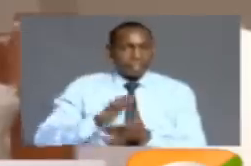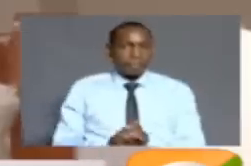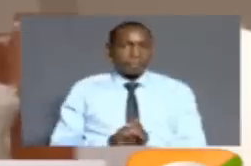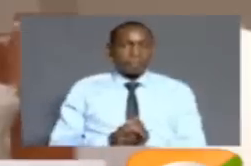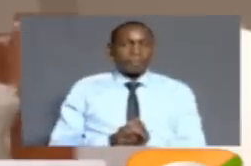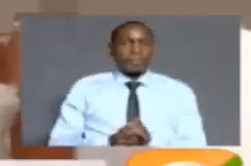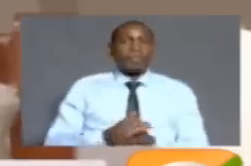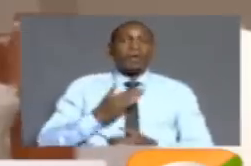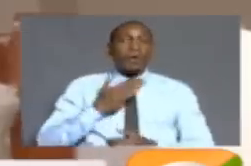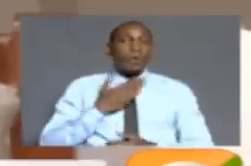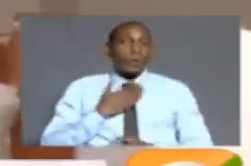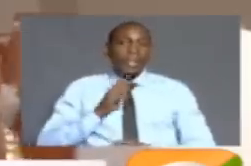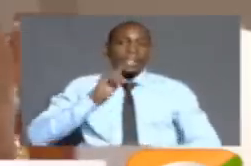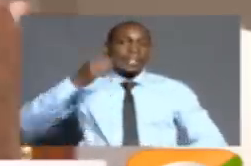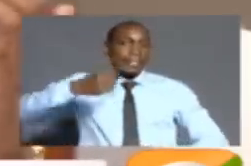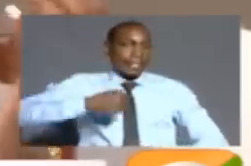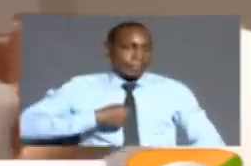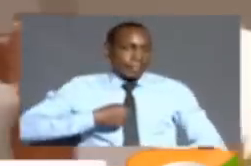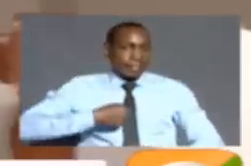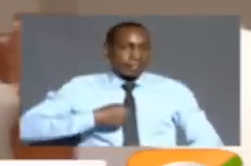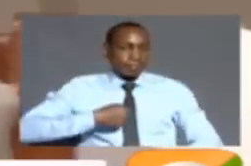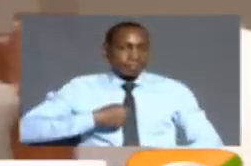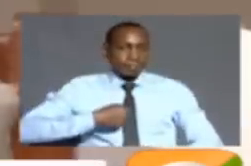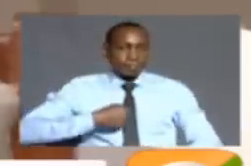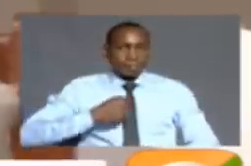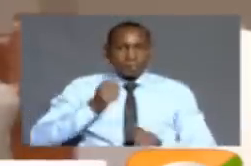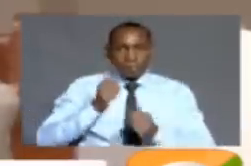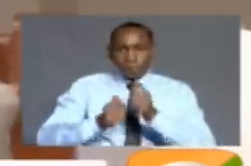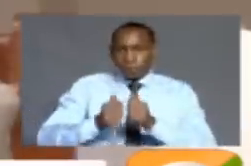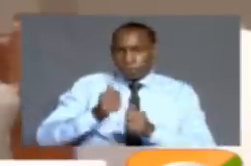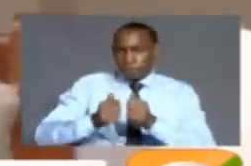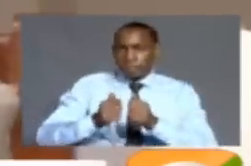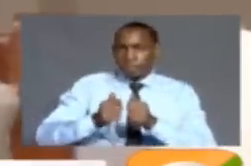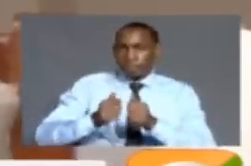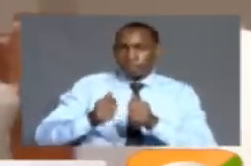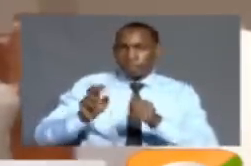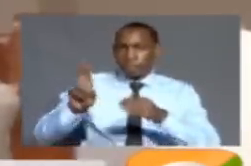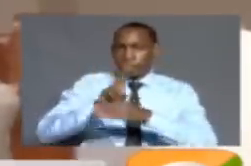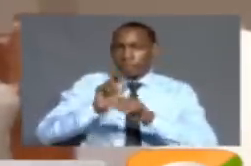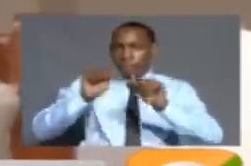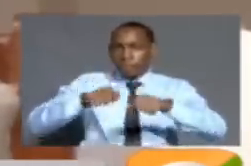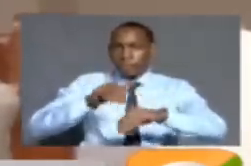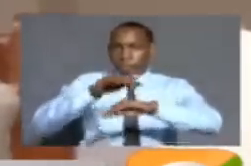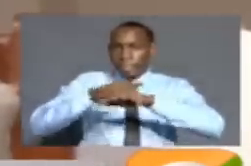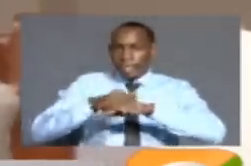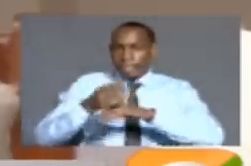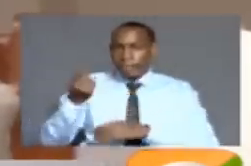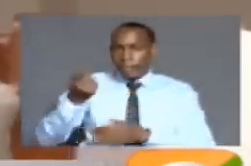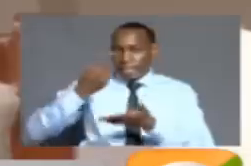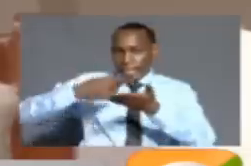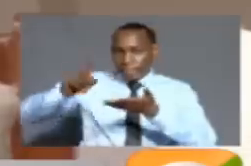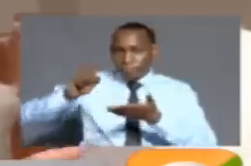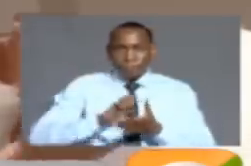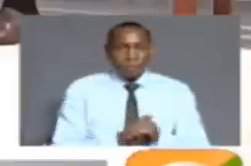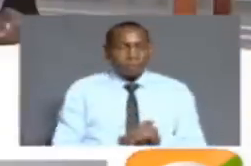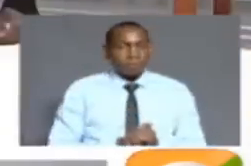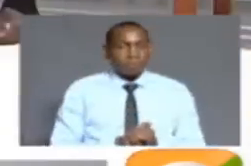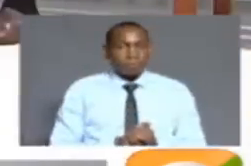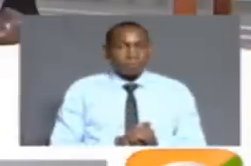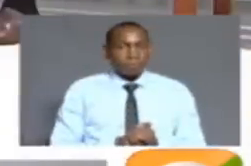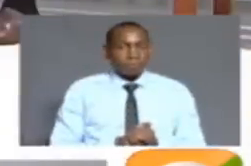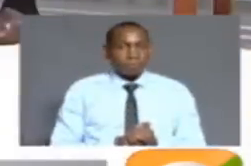tell me on what even voted would they be using to be able to get that to money? To approve. Exactly, that. So we'll talk about the